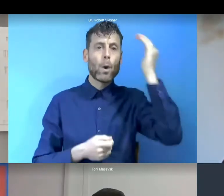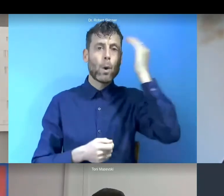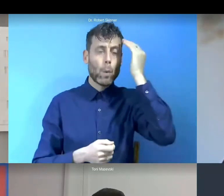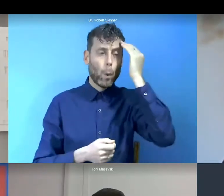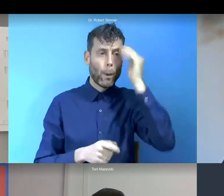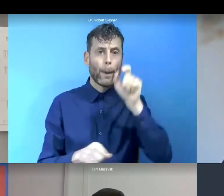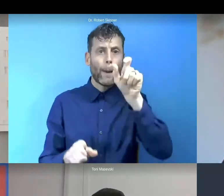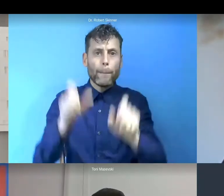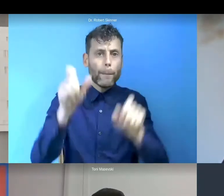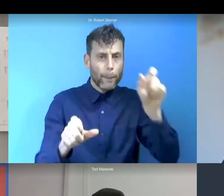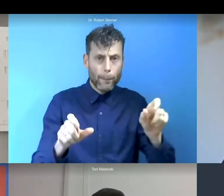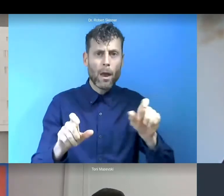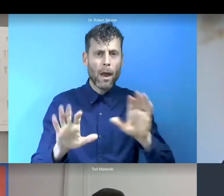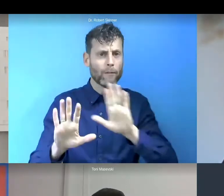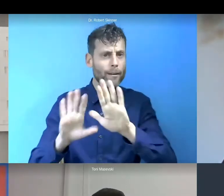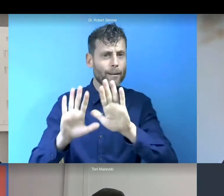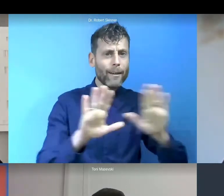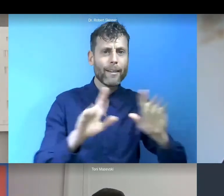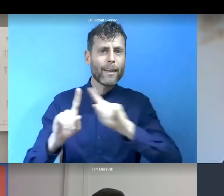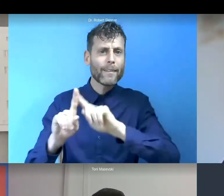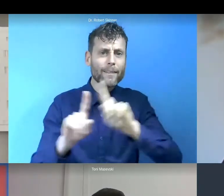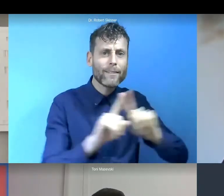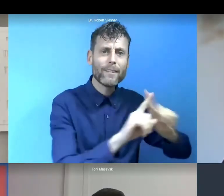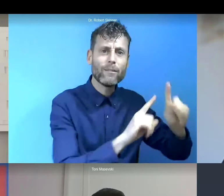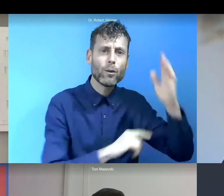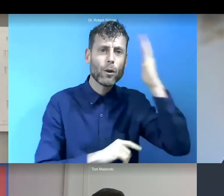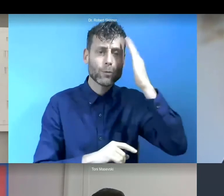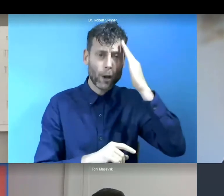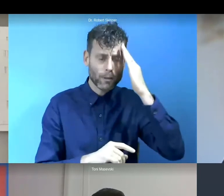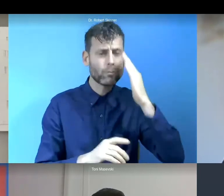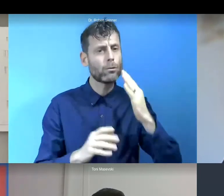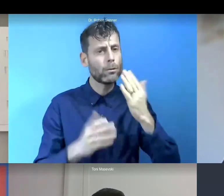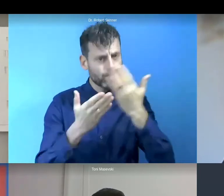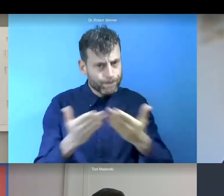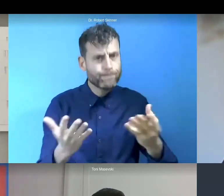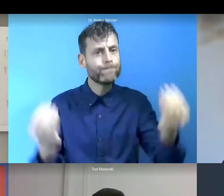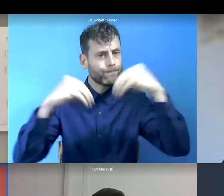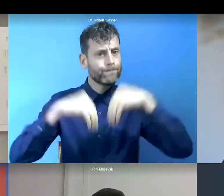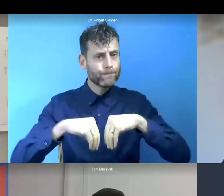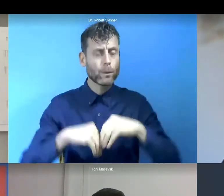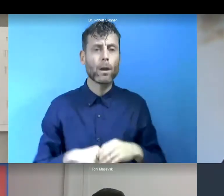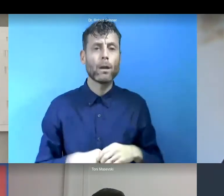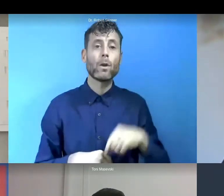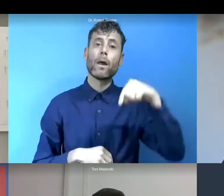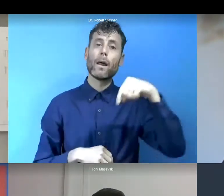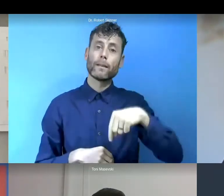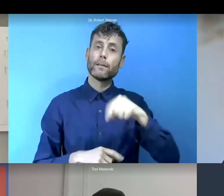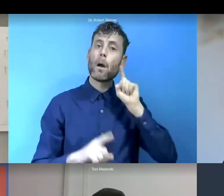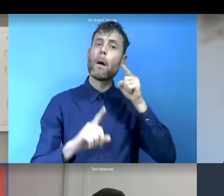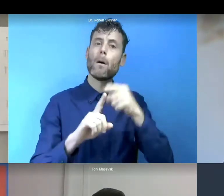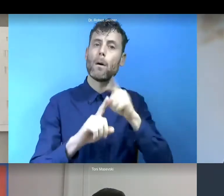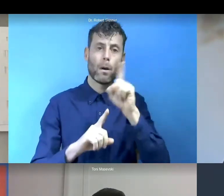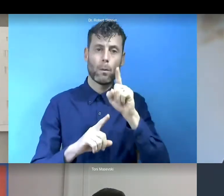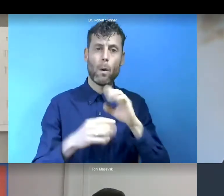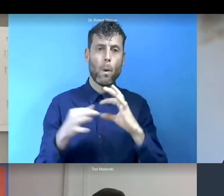new findings gained from this process are the result of co-production and co-authorship. It's our